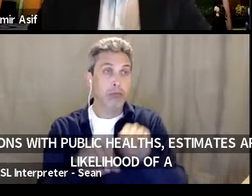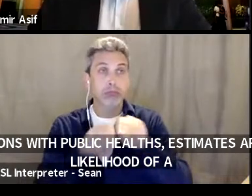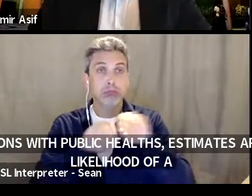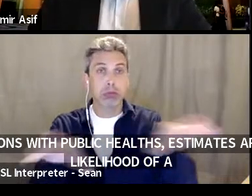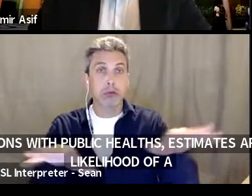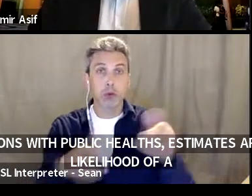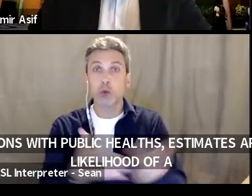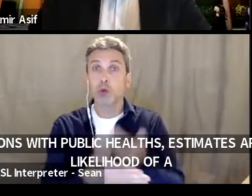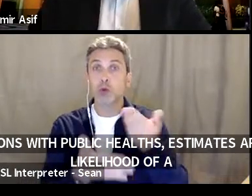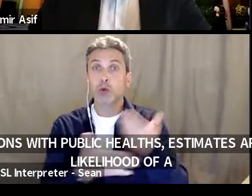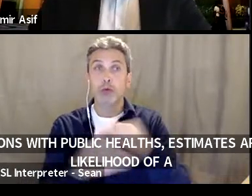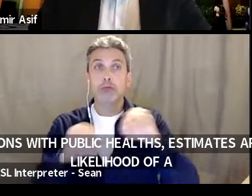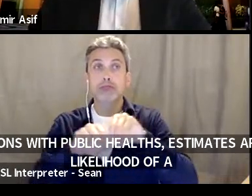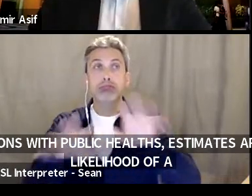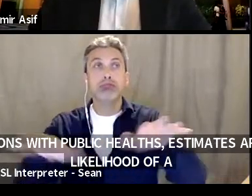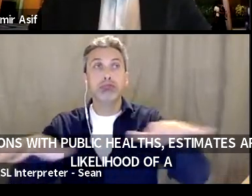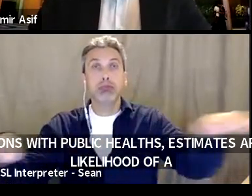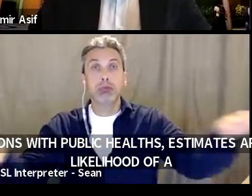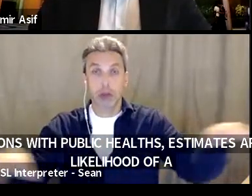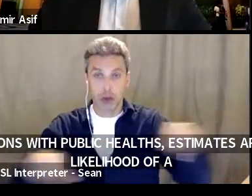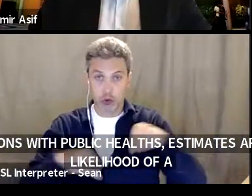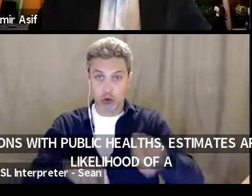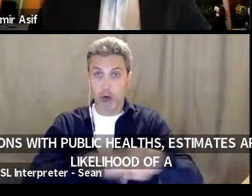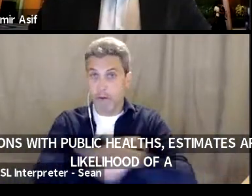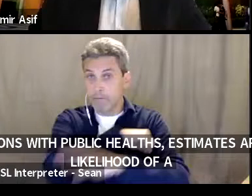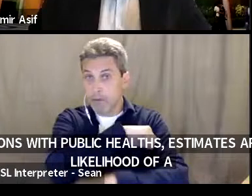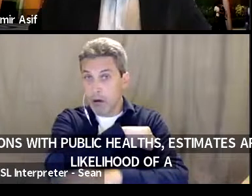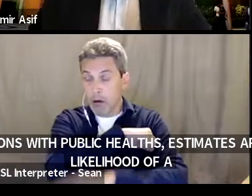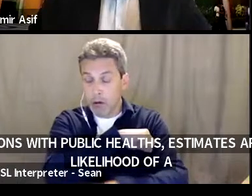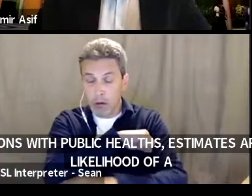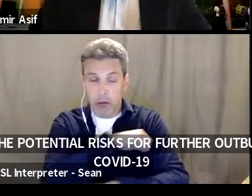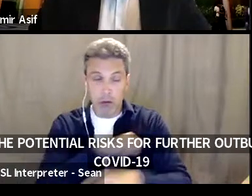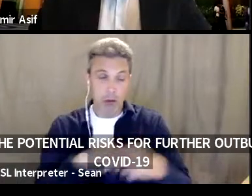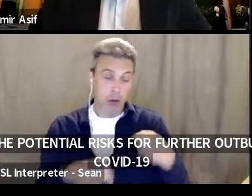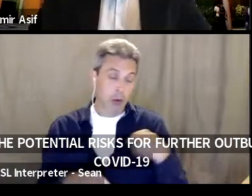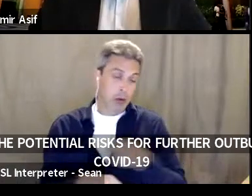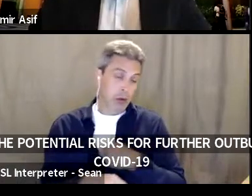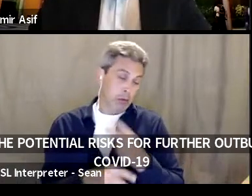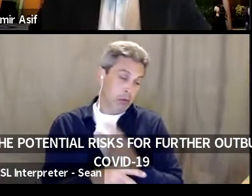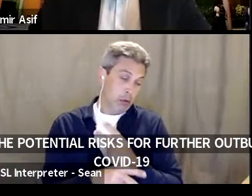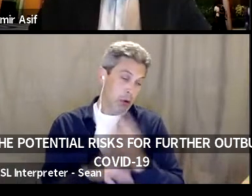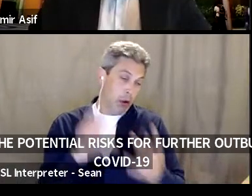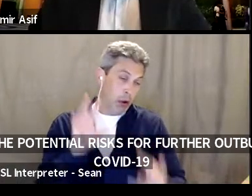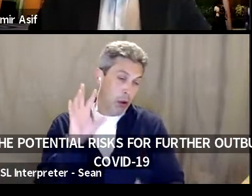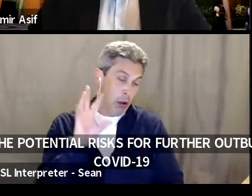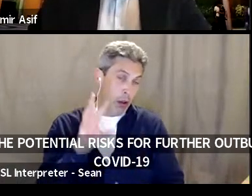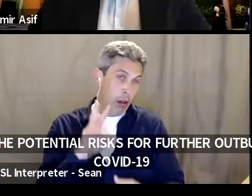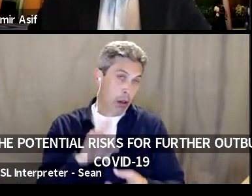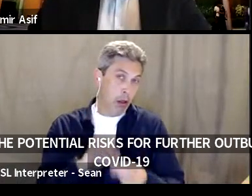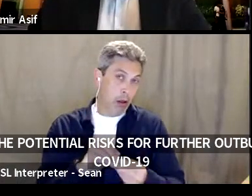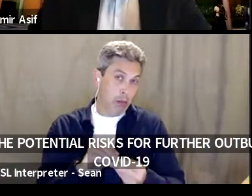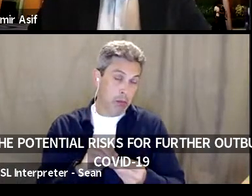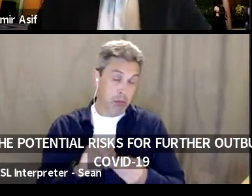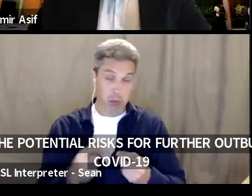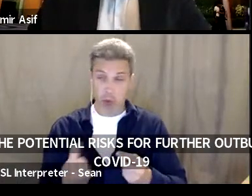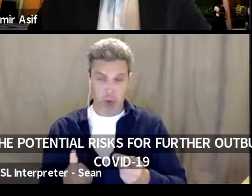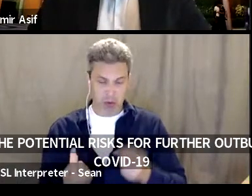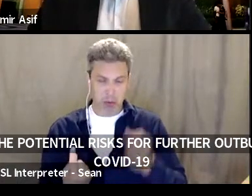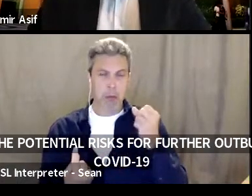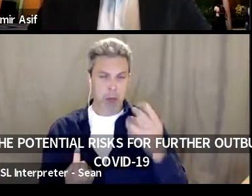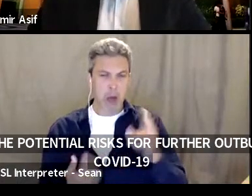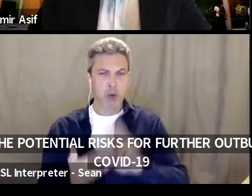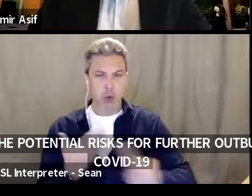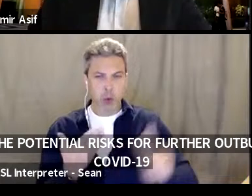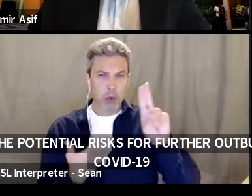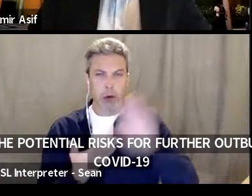in the fall. And I really come to the conclusion, along with many other educational institutions,